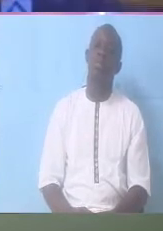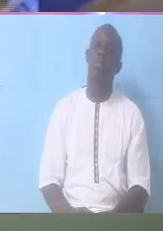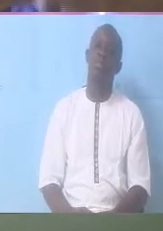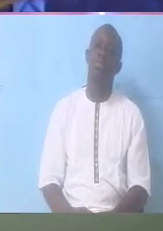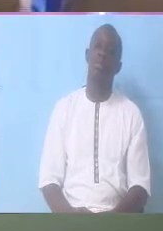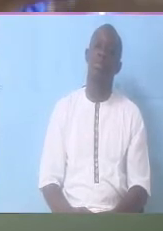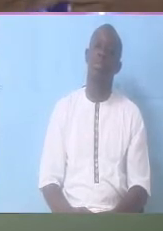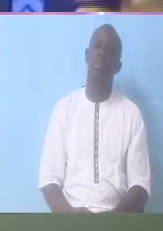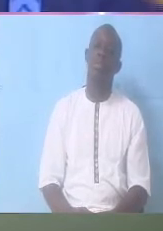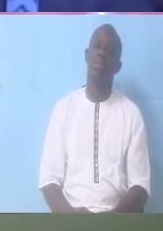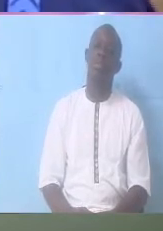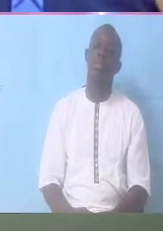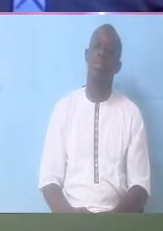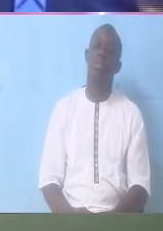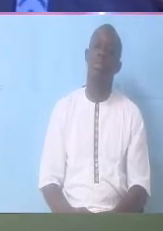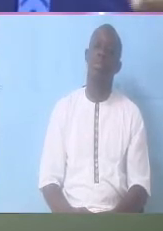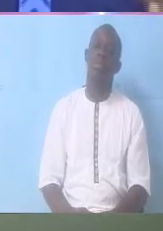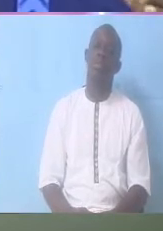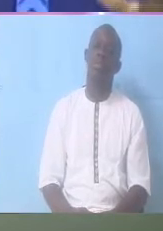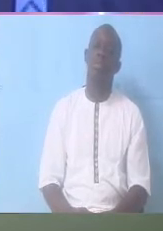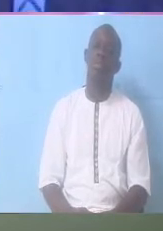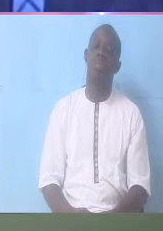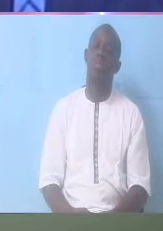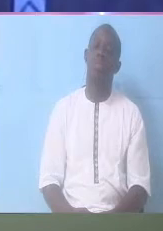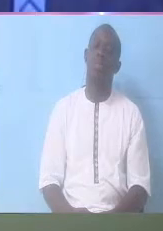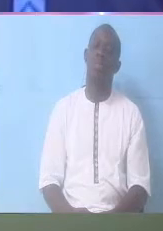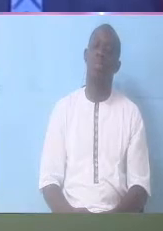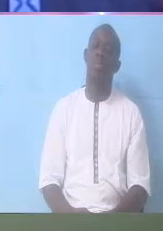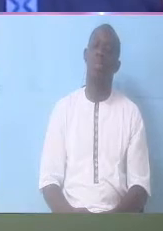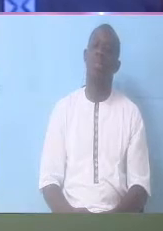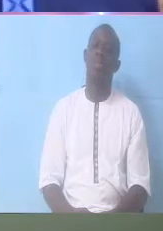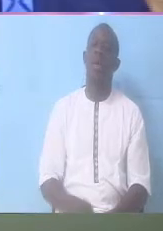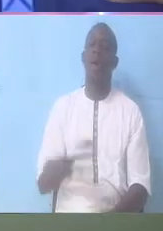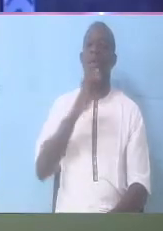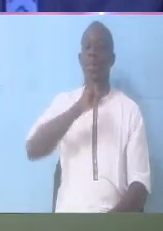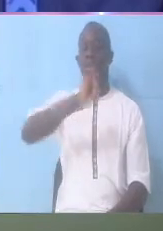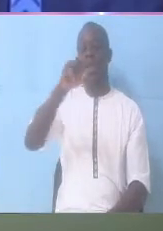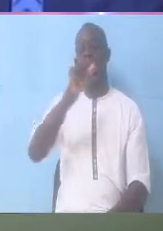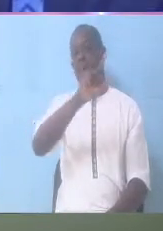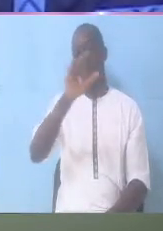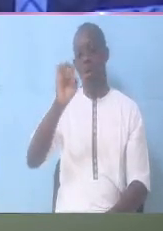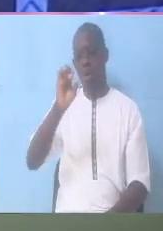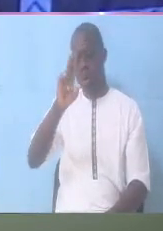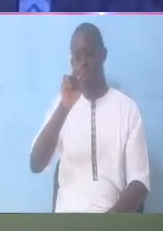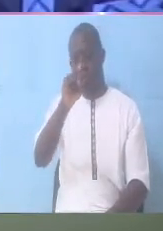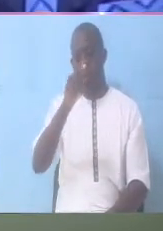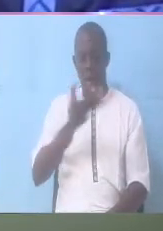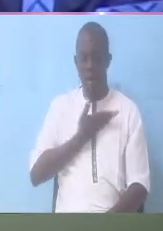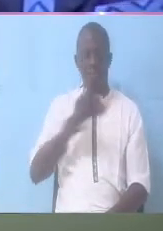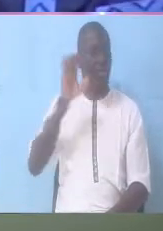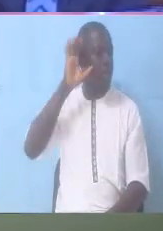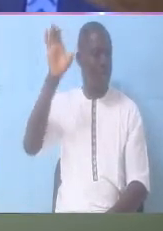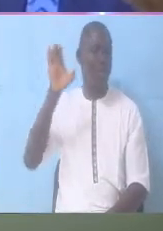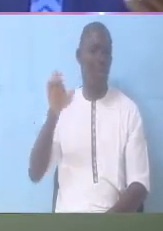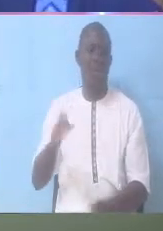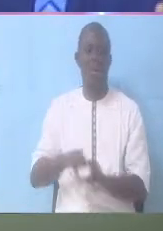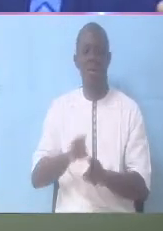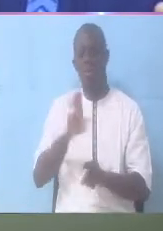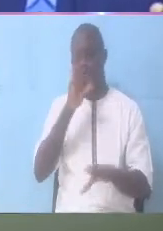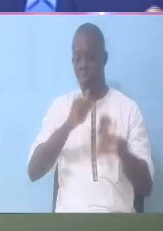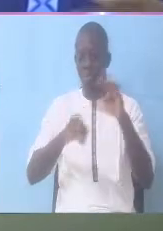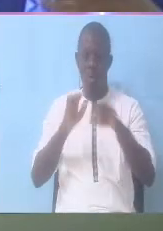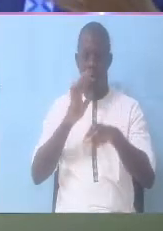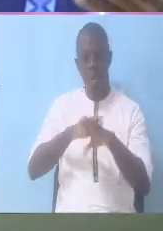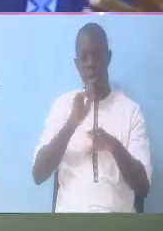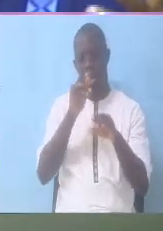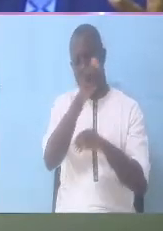sir. All what I'm trying to tell you. Mr. Jallow, you have to listen. You cannot, all right, sir. We cannot just be talking over one